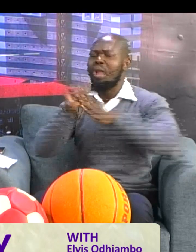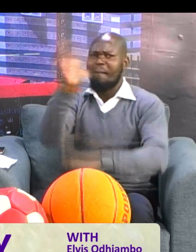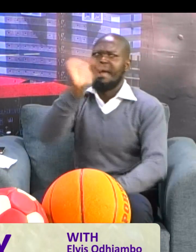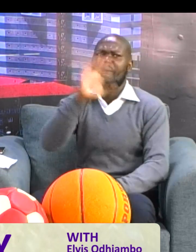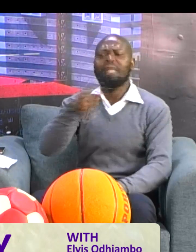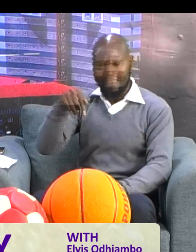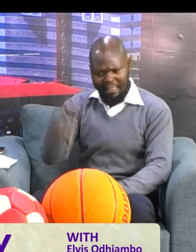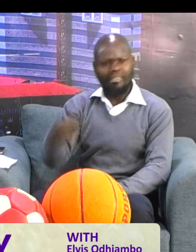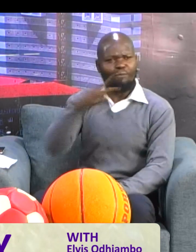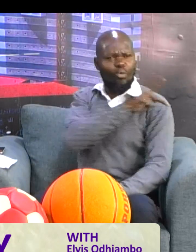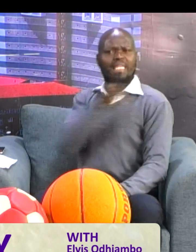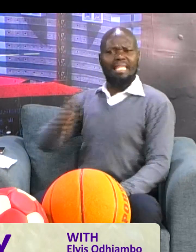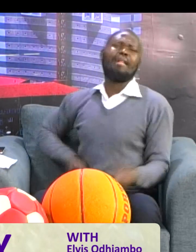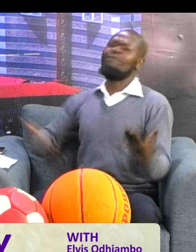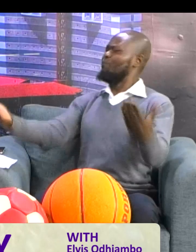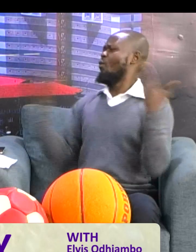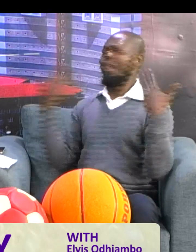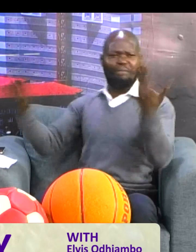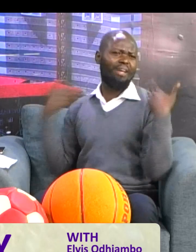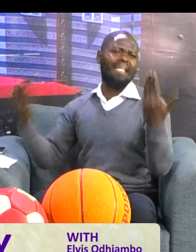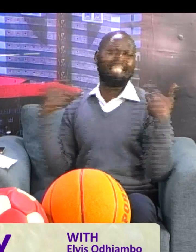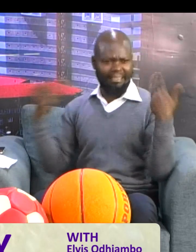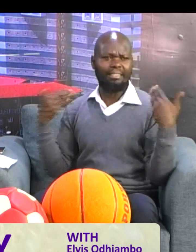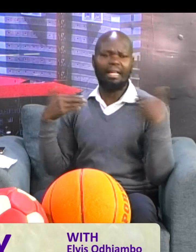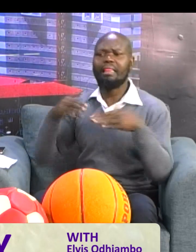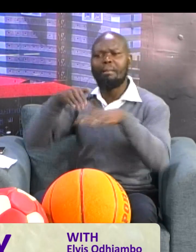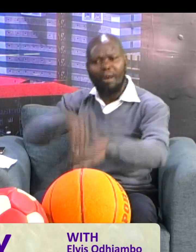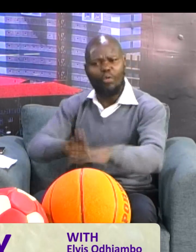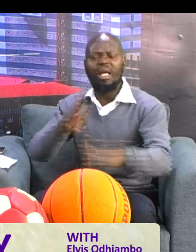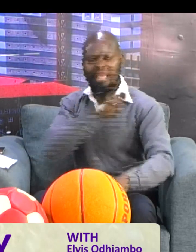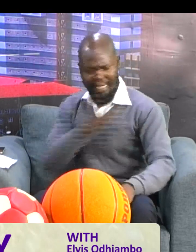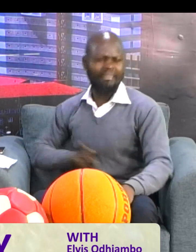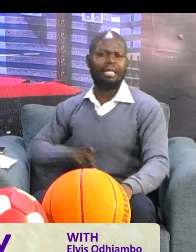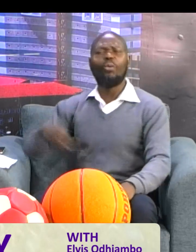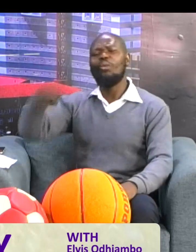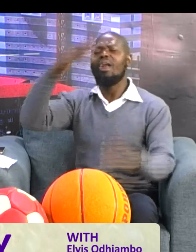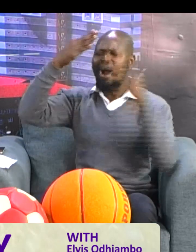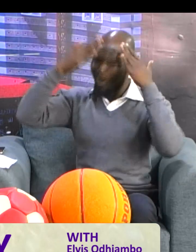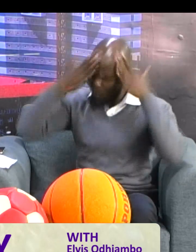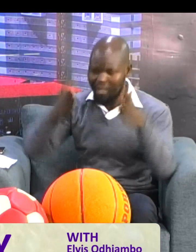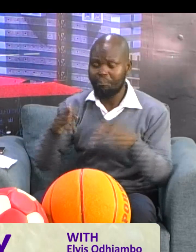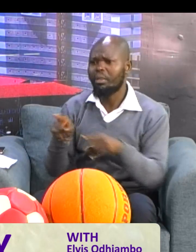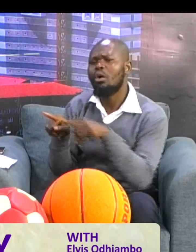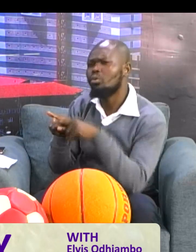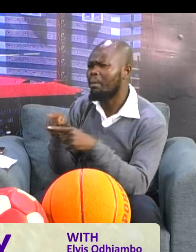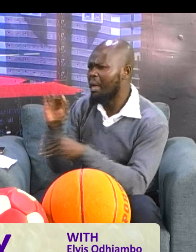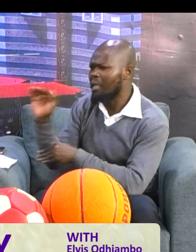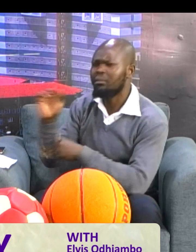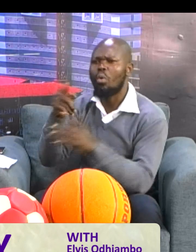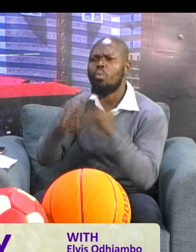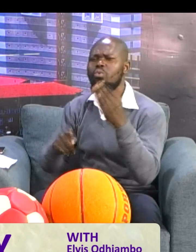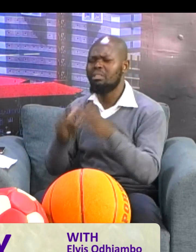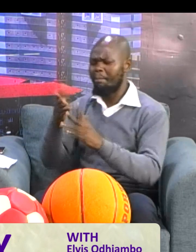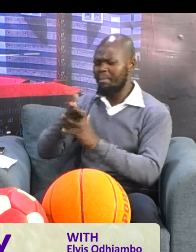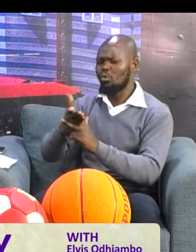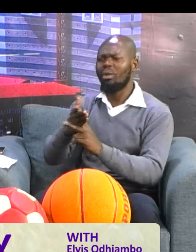see, maybe it would have been in Ethiopia. Yes. But right now, Eliud managed to represent us very well, and everybody knows